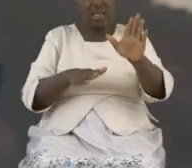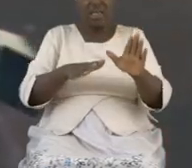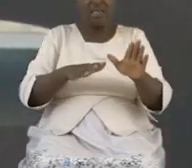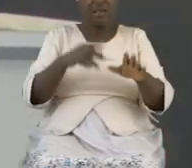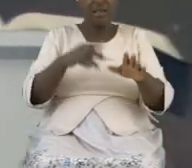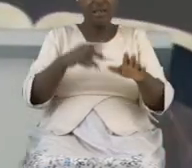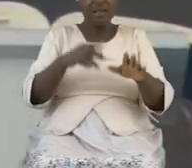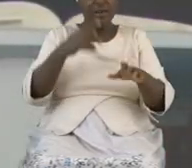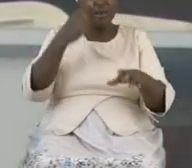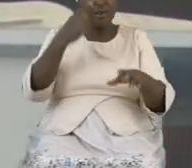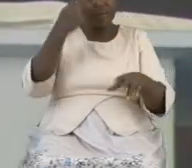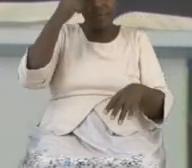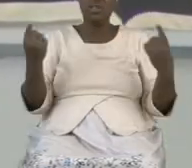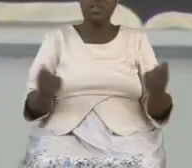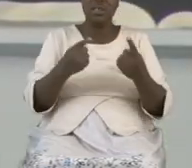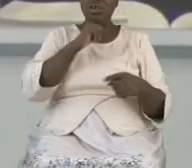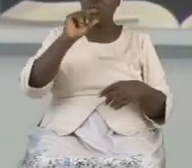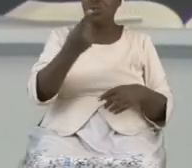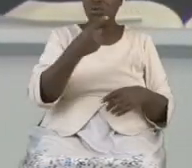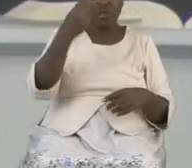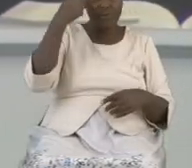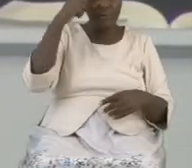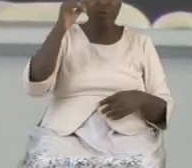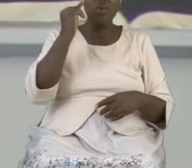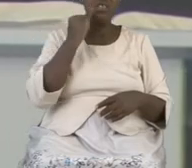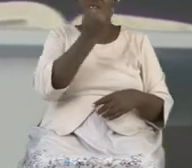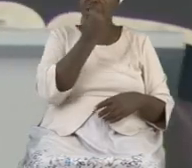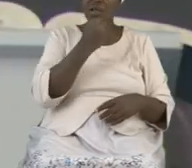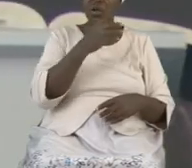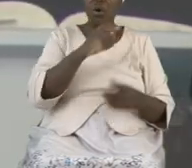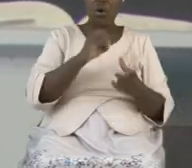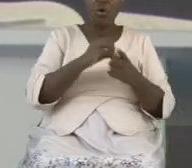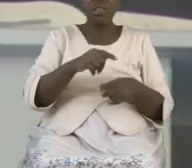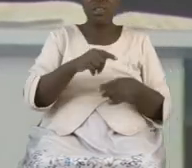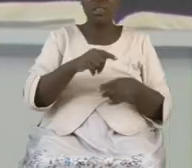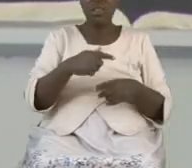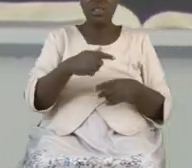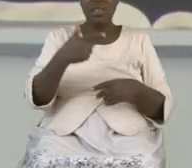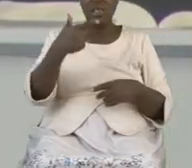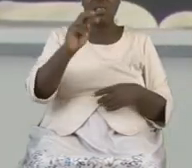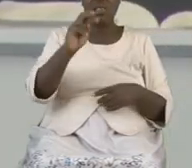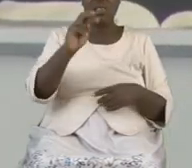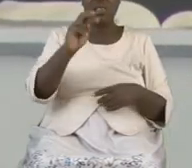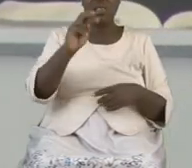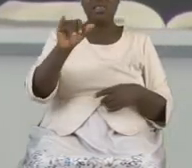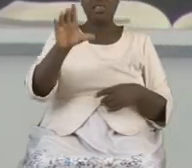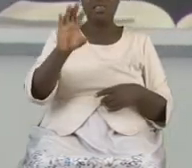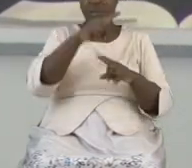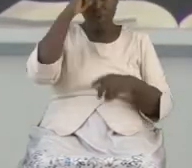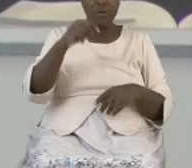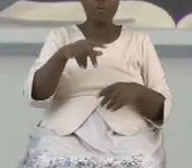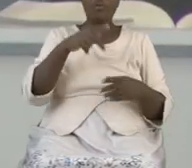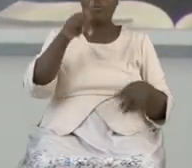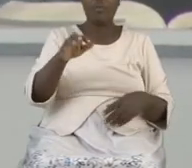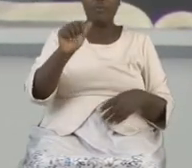sins, not only for Israel, for the Gentiles. Because Paul was an apostle to the Gentiles. Because